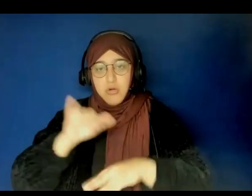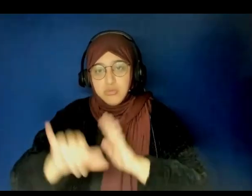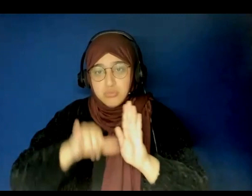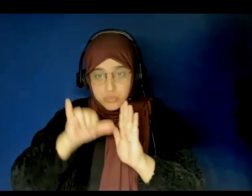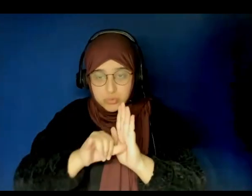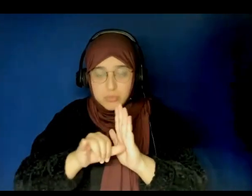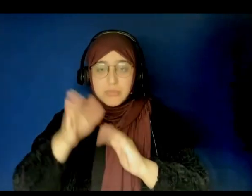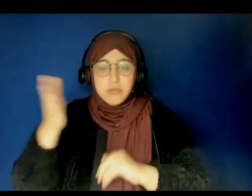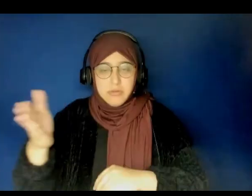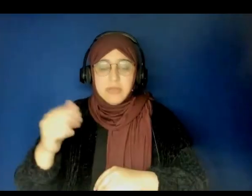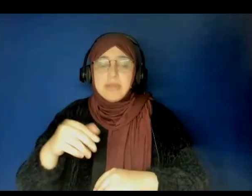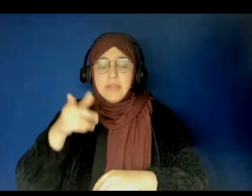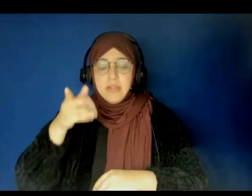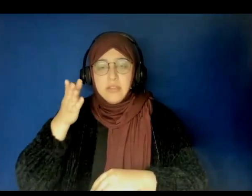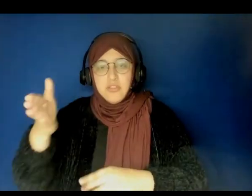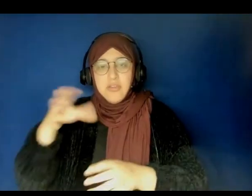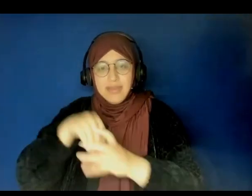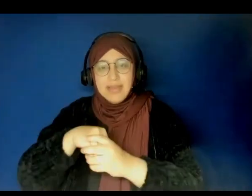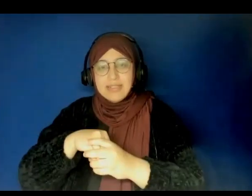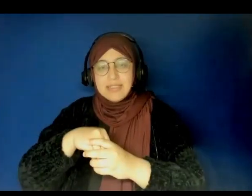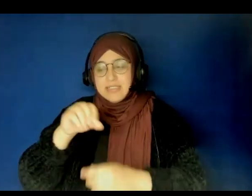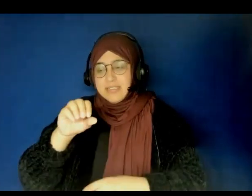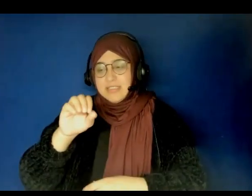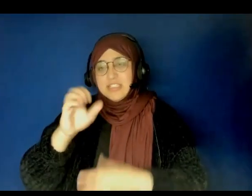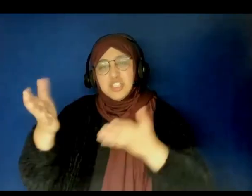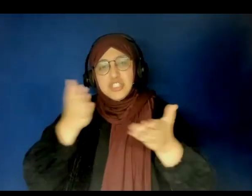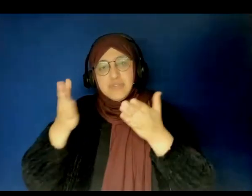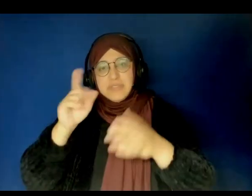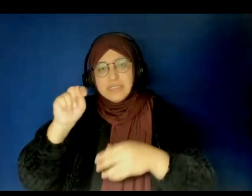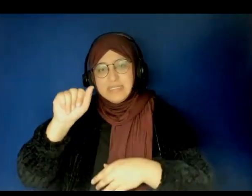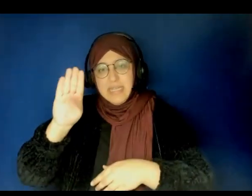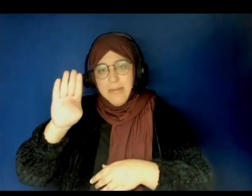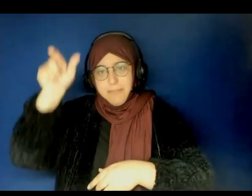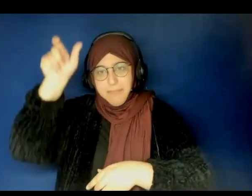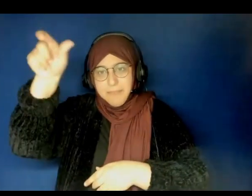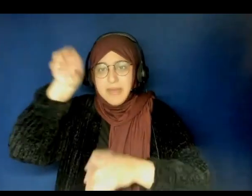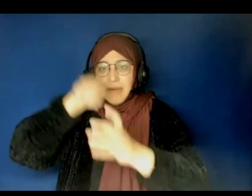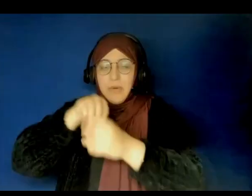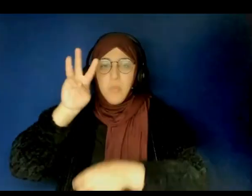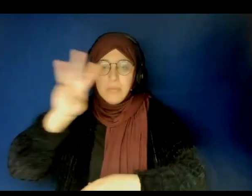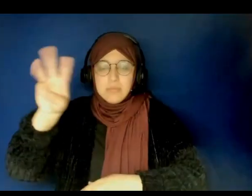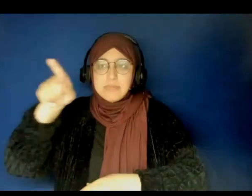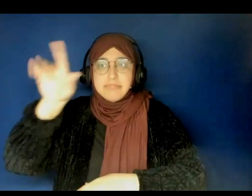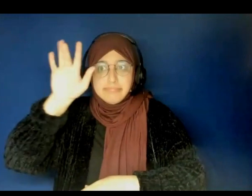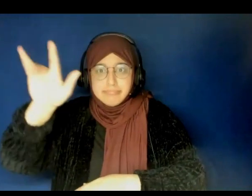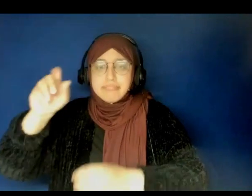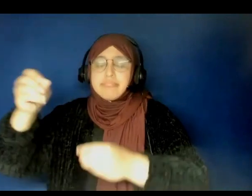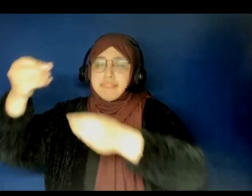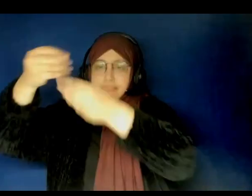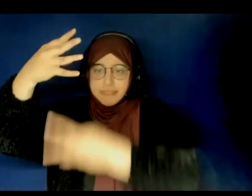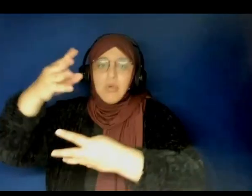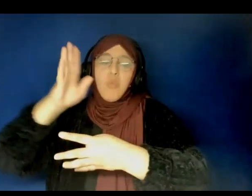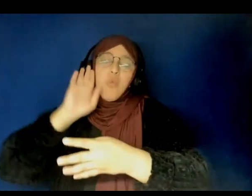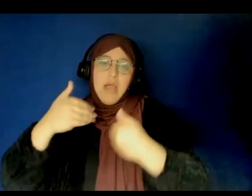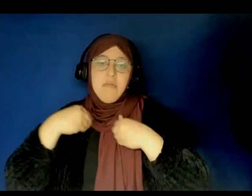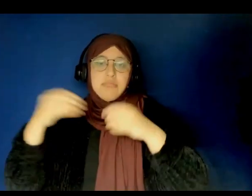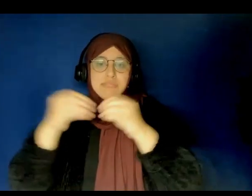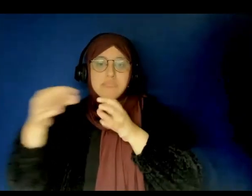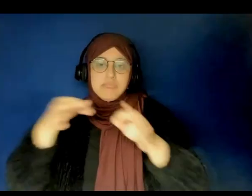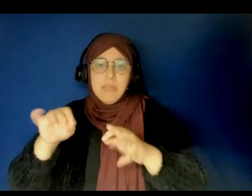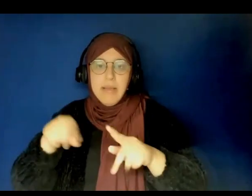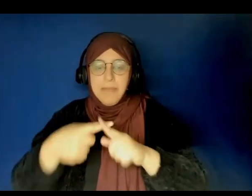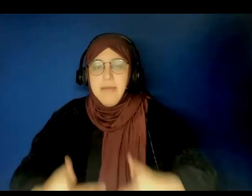in the services tab of my website, more information about life insurance as well. And with